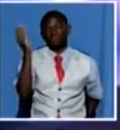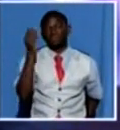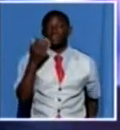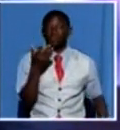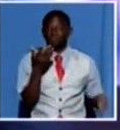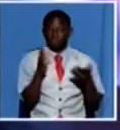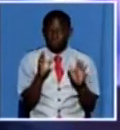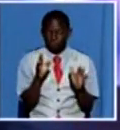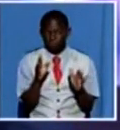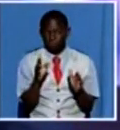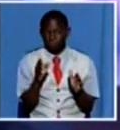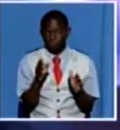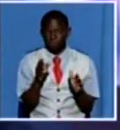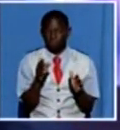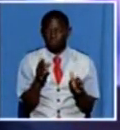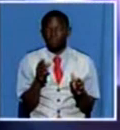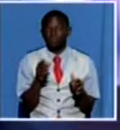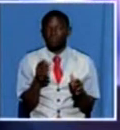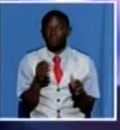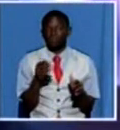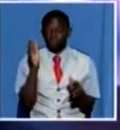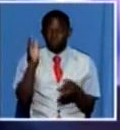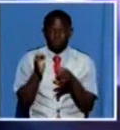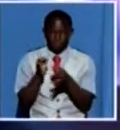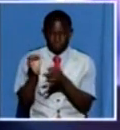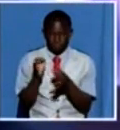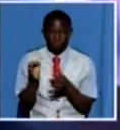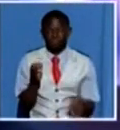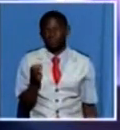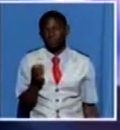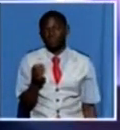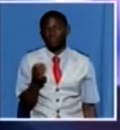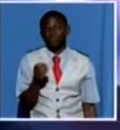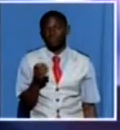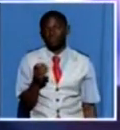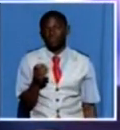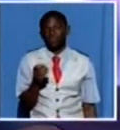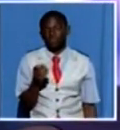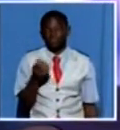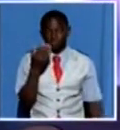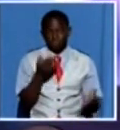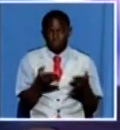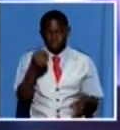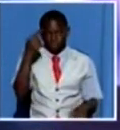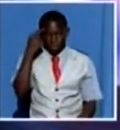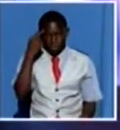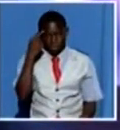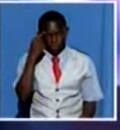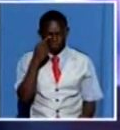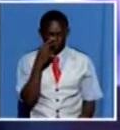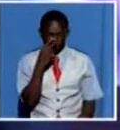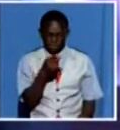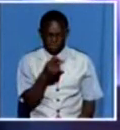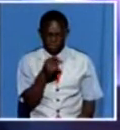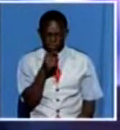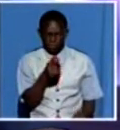economy. And when you realize you have a problem as a government, you need to provide solution. And we know that